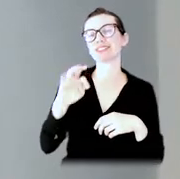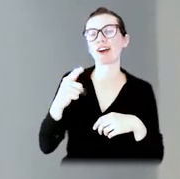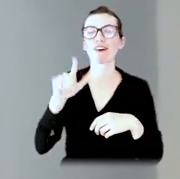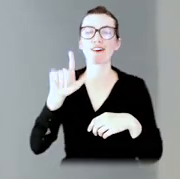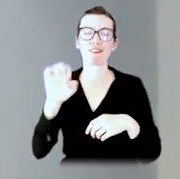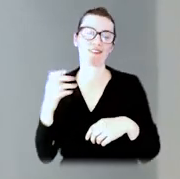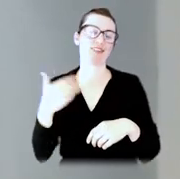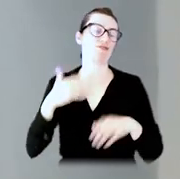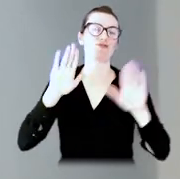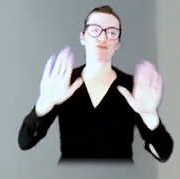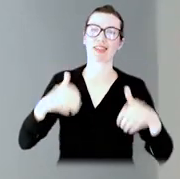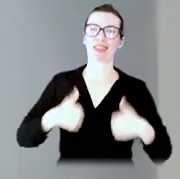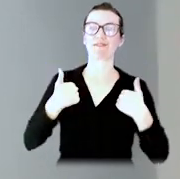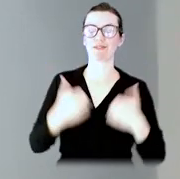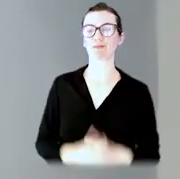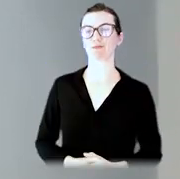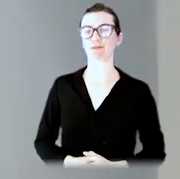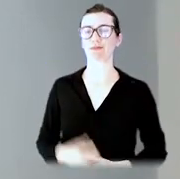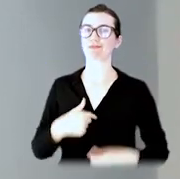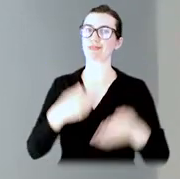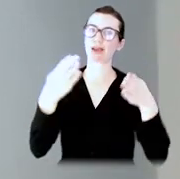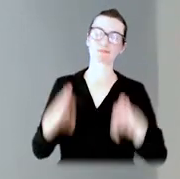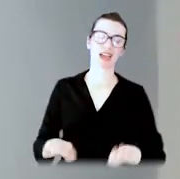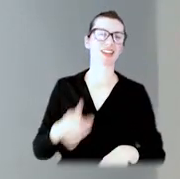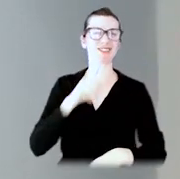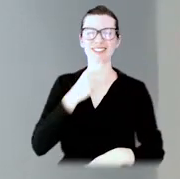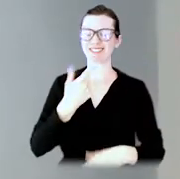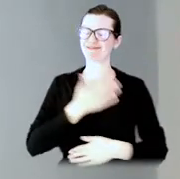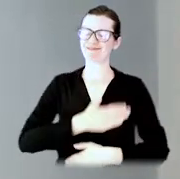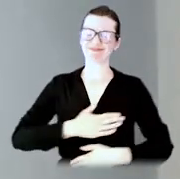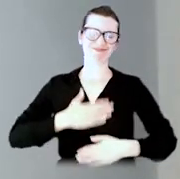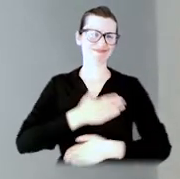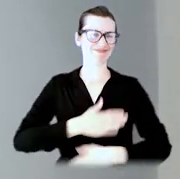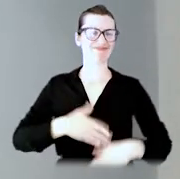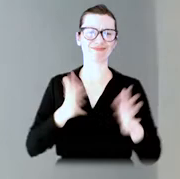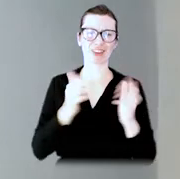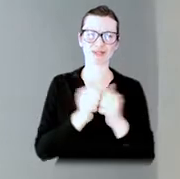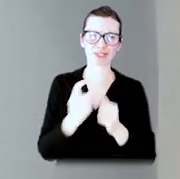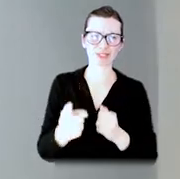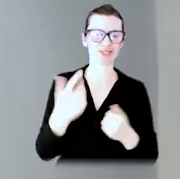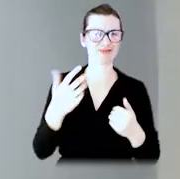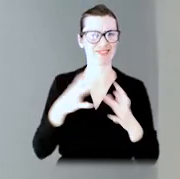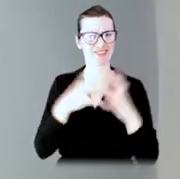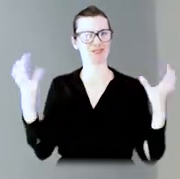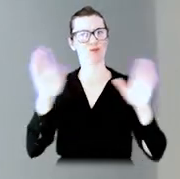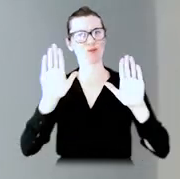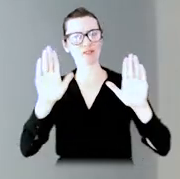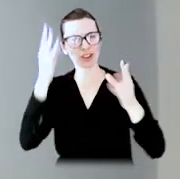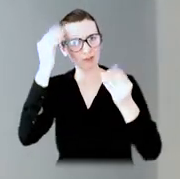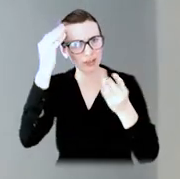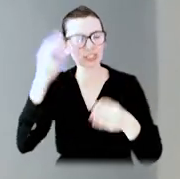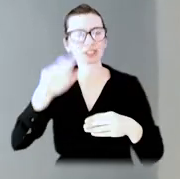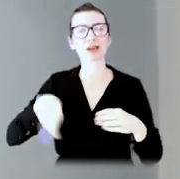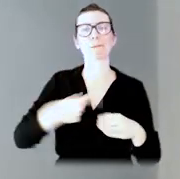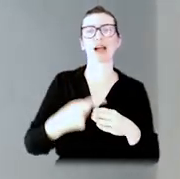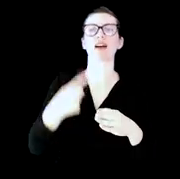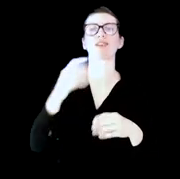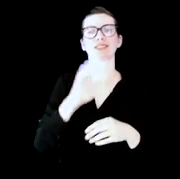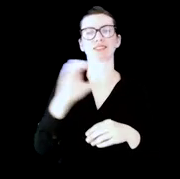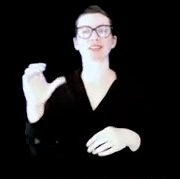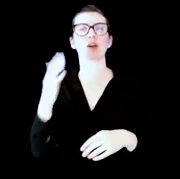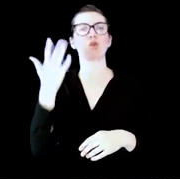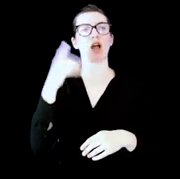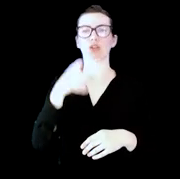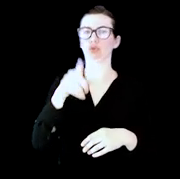an absolute pleasure to have you, Patty Rutolo, and lots of wonderful information about canine companions and why you should